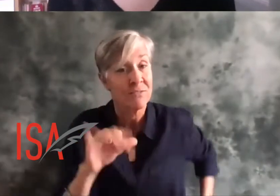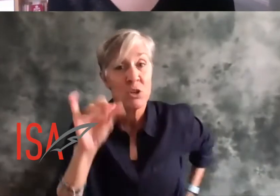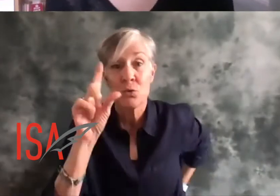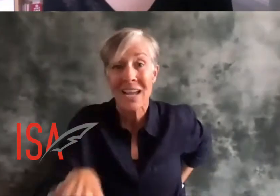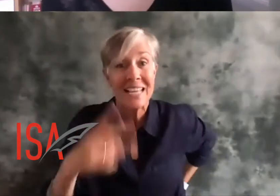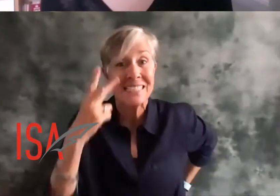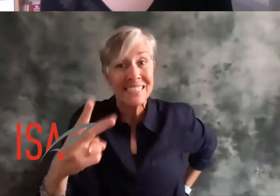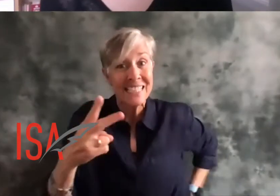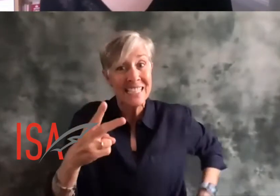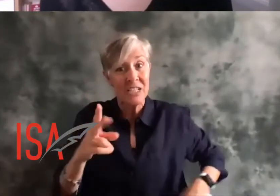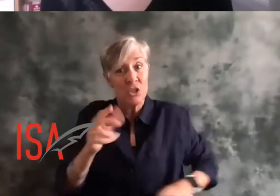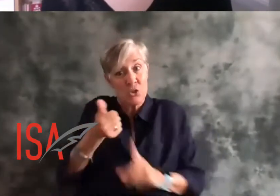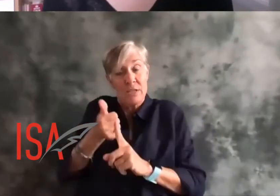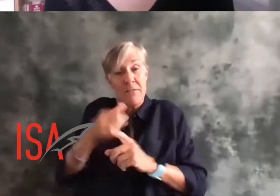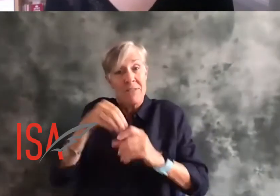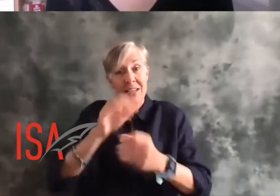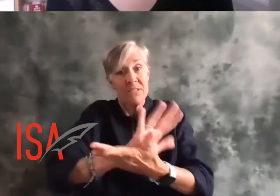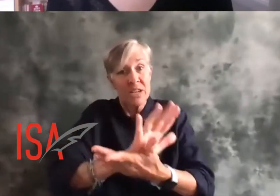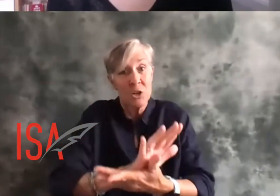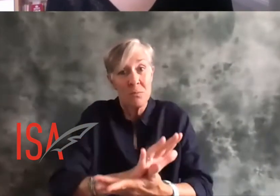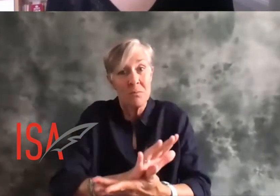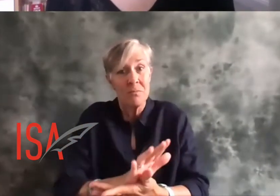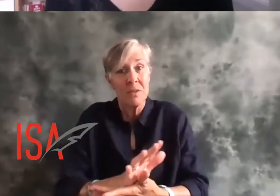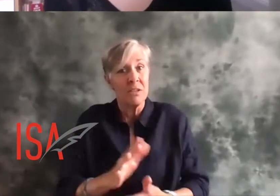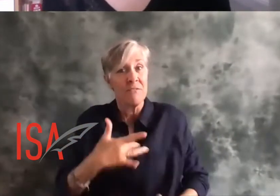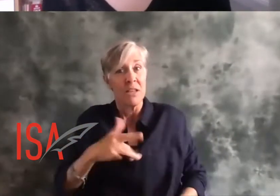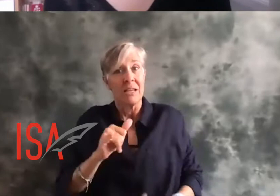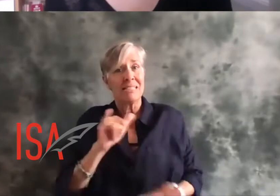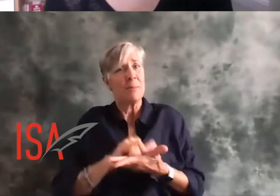see yourself, you don't know what's possible.